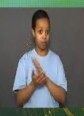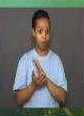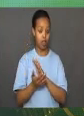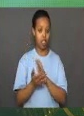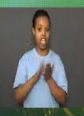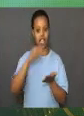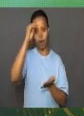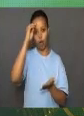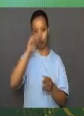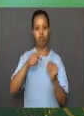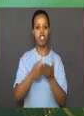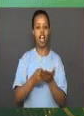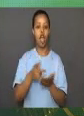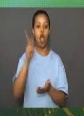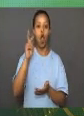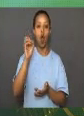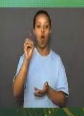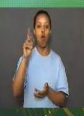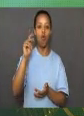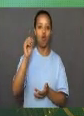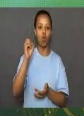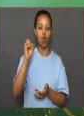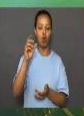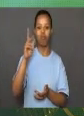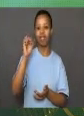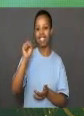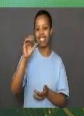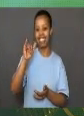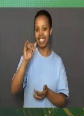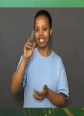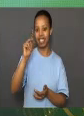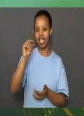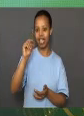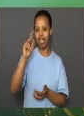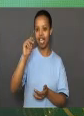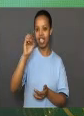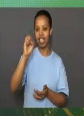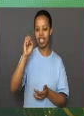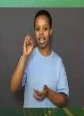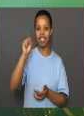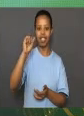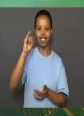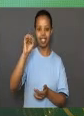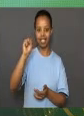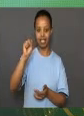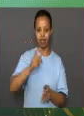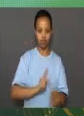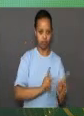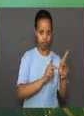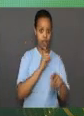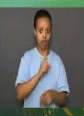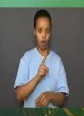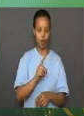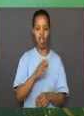about photosynthesis. You learned the definition of the process, and